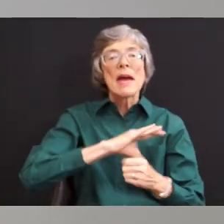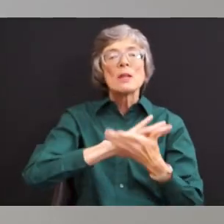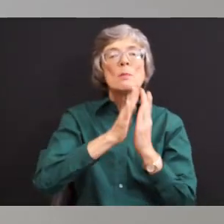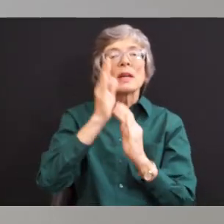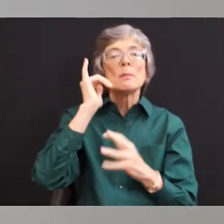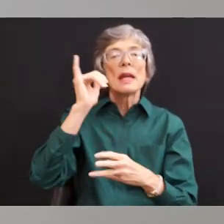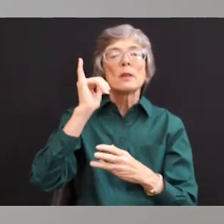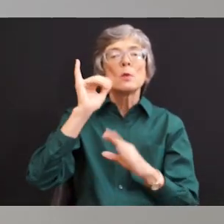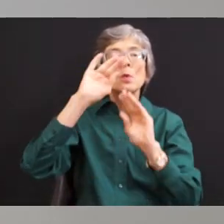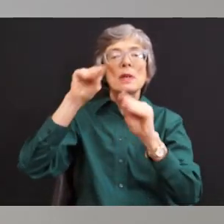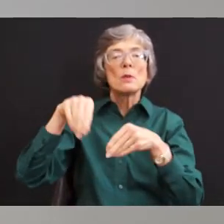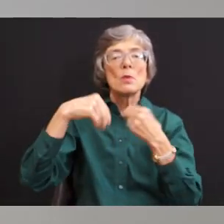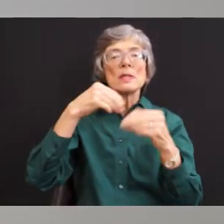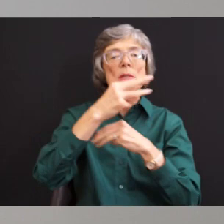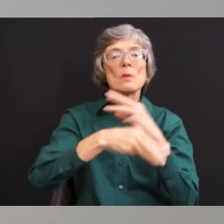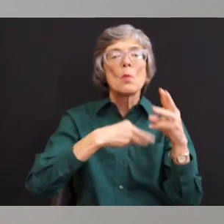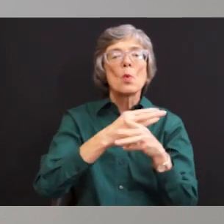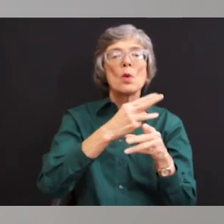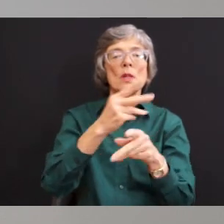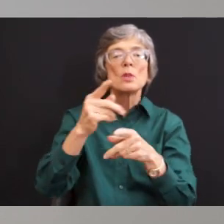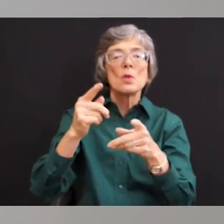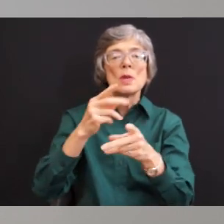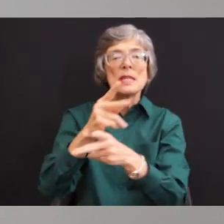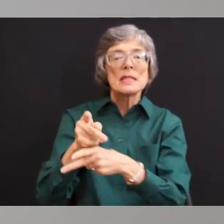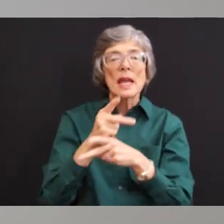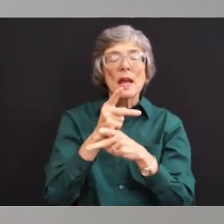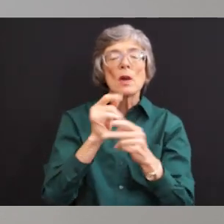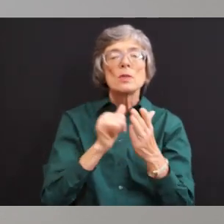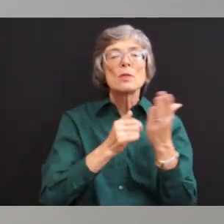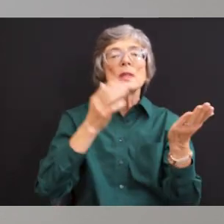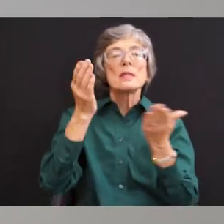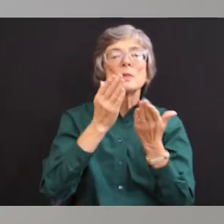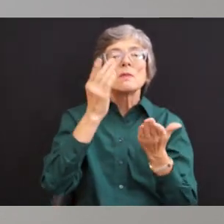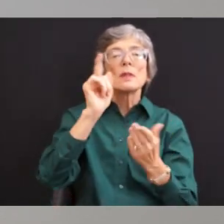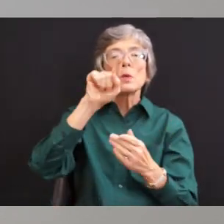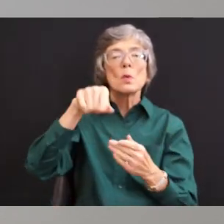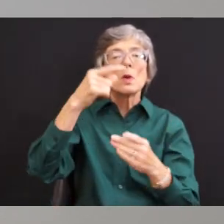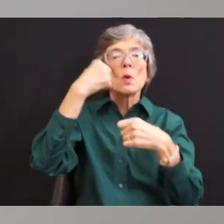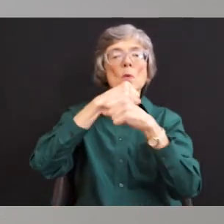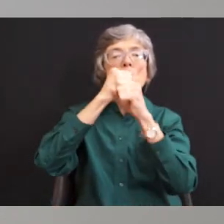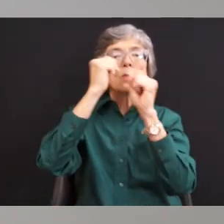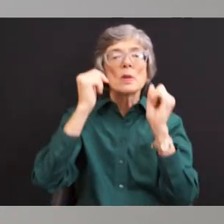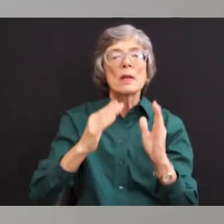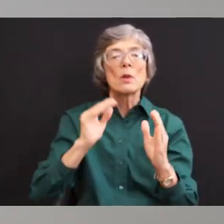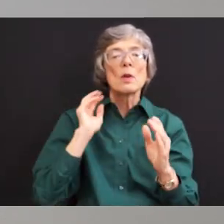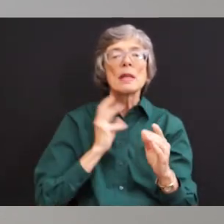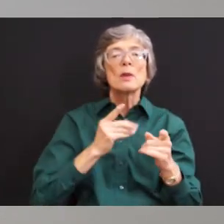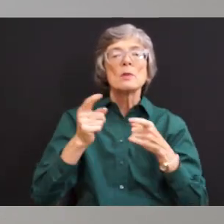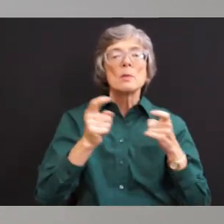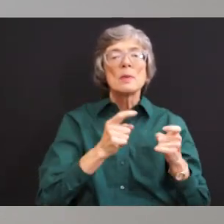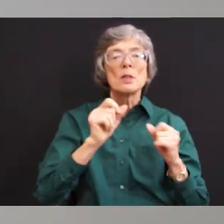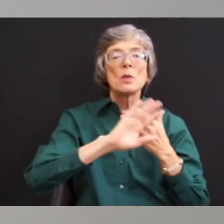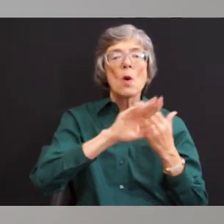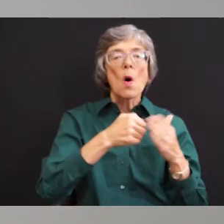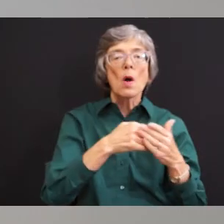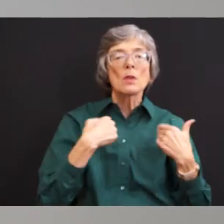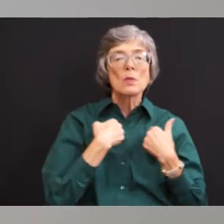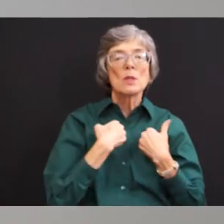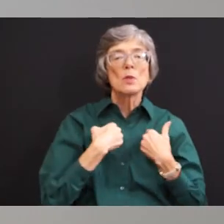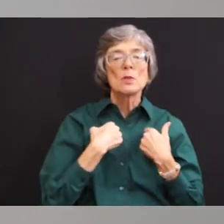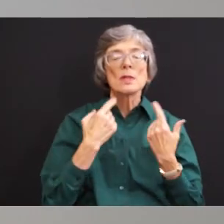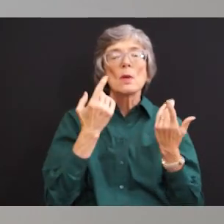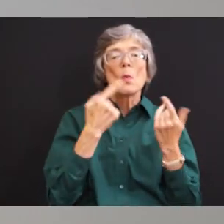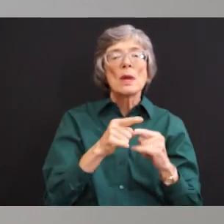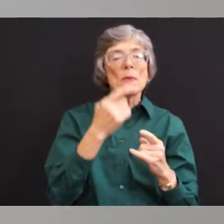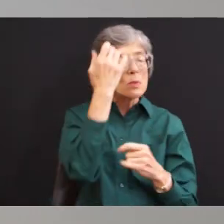entrusted the whole world to his care, so that in serving you alone, the Creator, he might have dominion over all creatures. And when through disobedience he